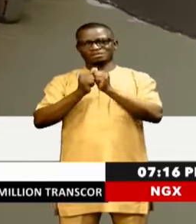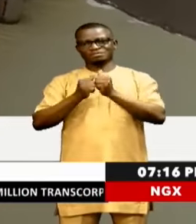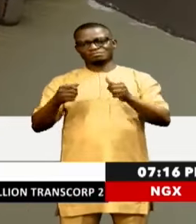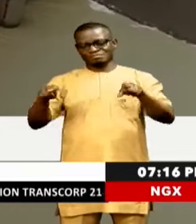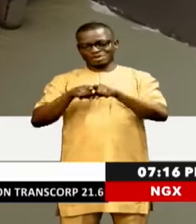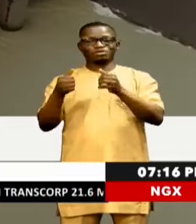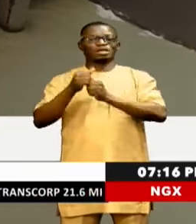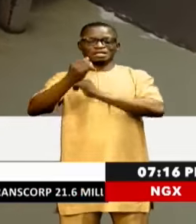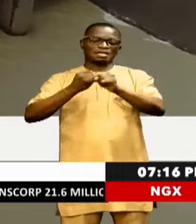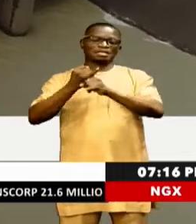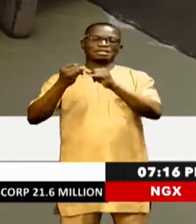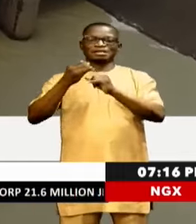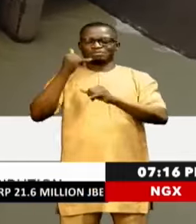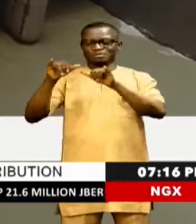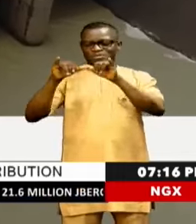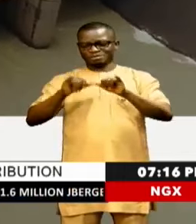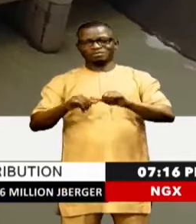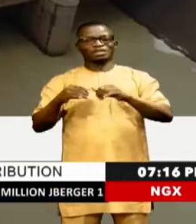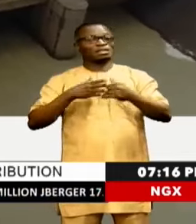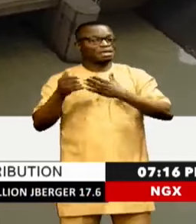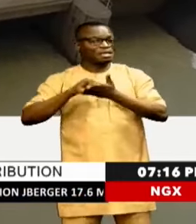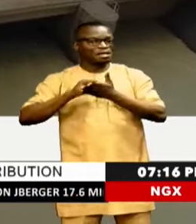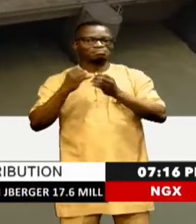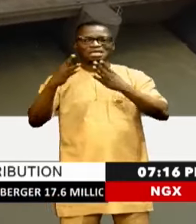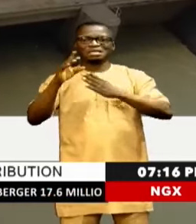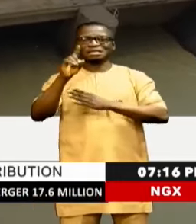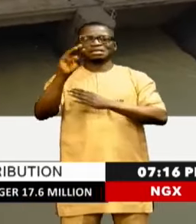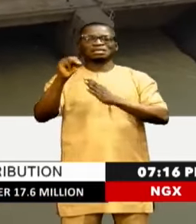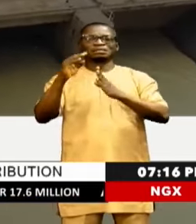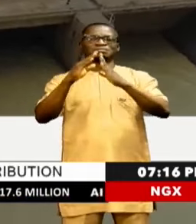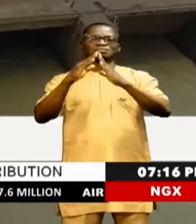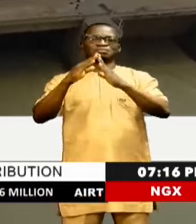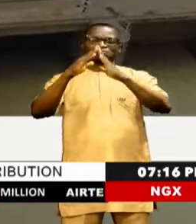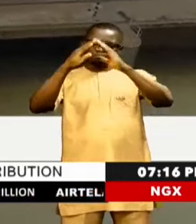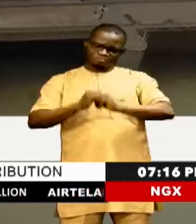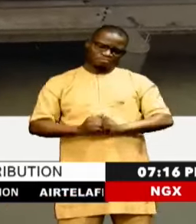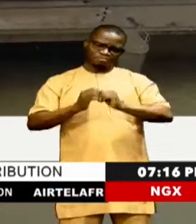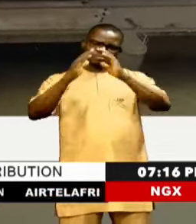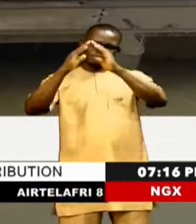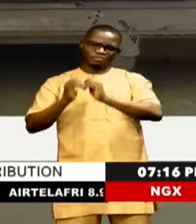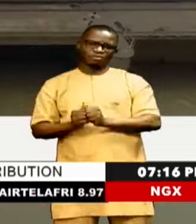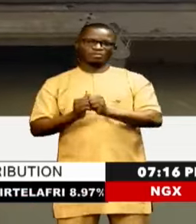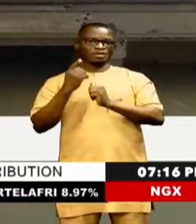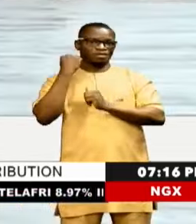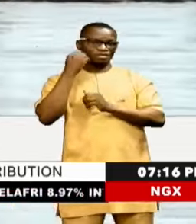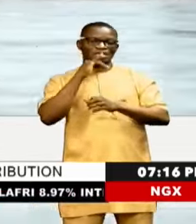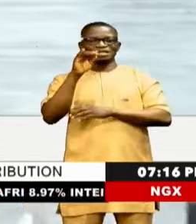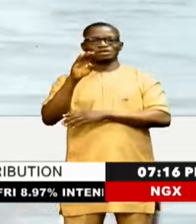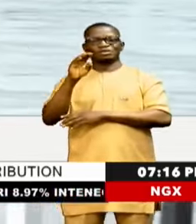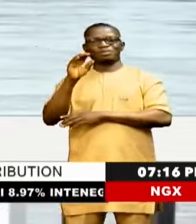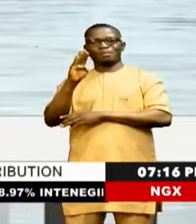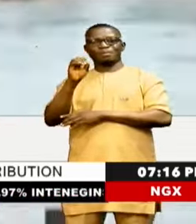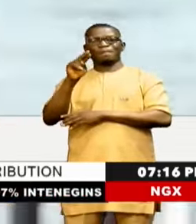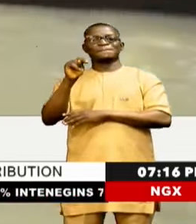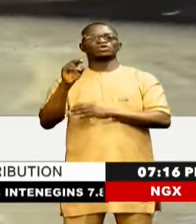In spite of that, the country has experienced the collapse of dams and reservoirs. The recent one is that of Maiduguri flood. In response